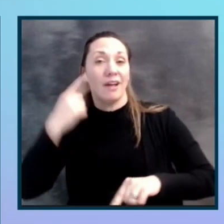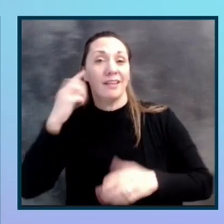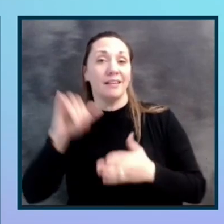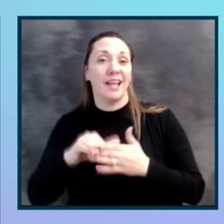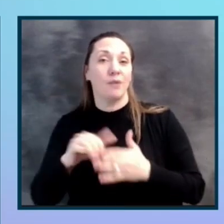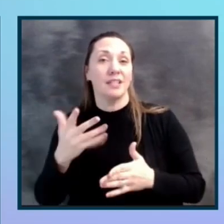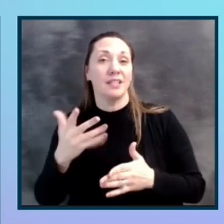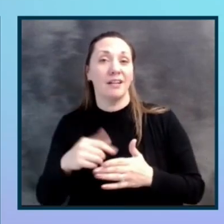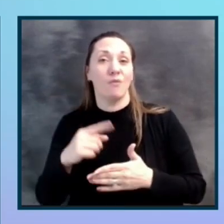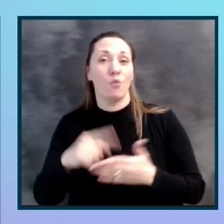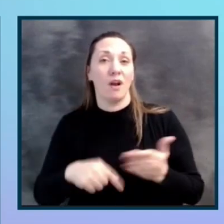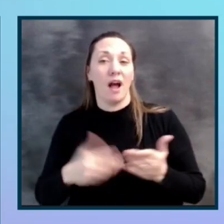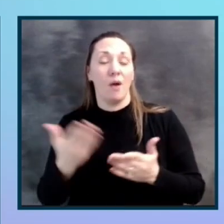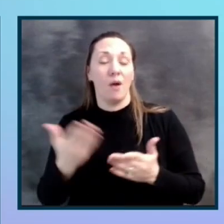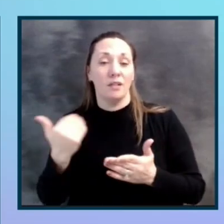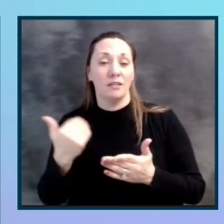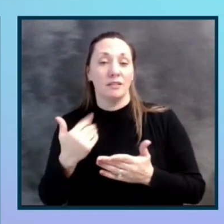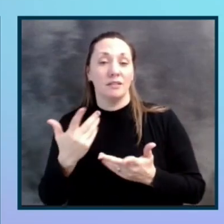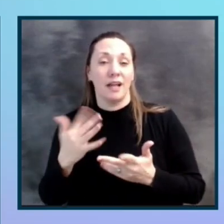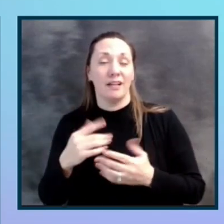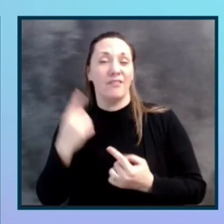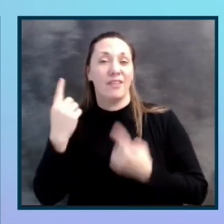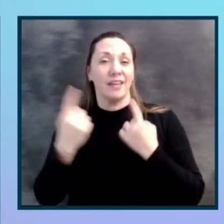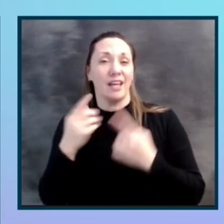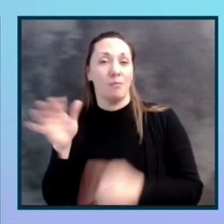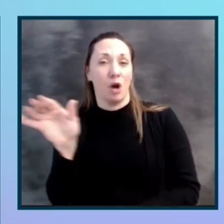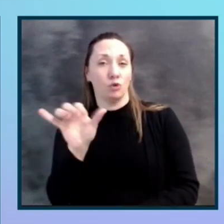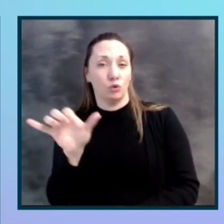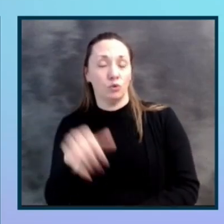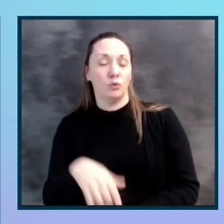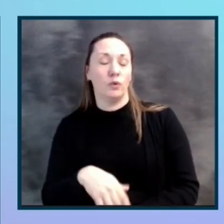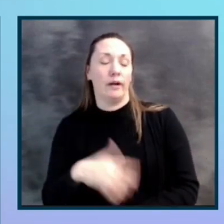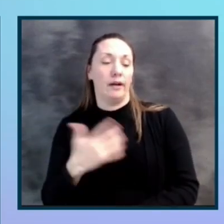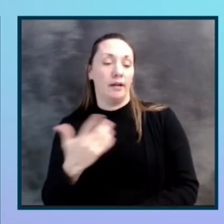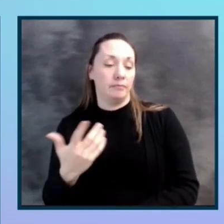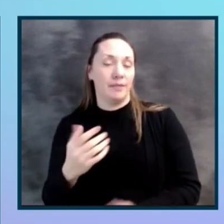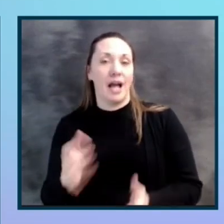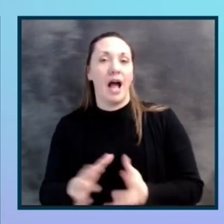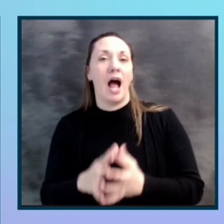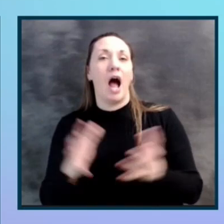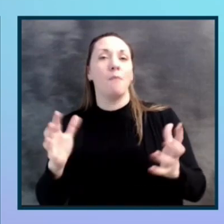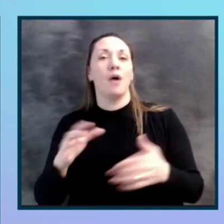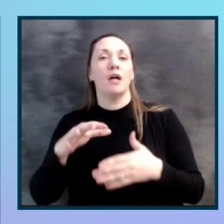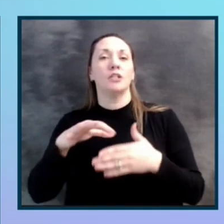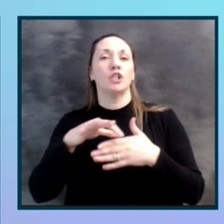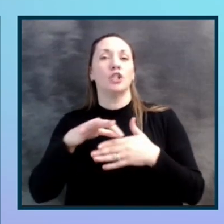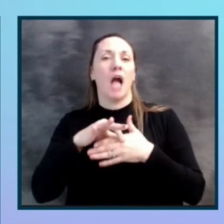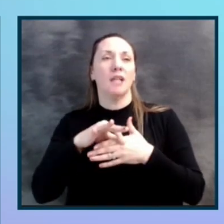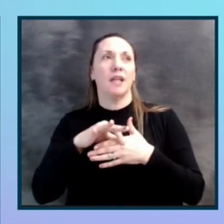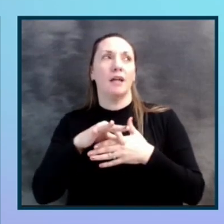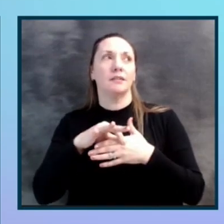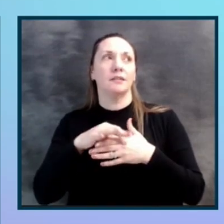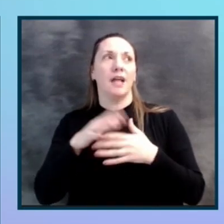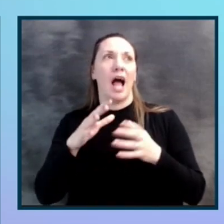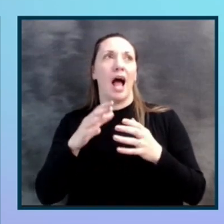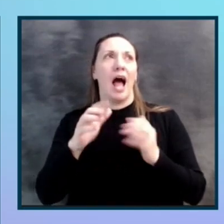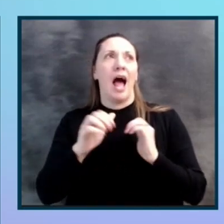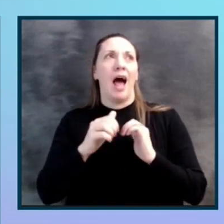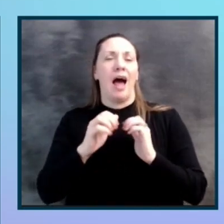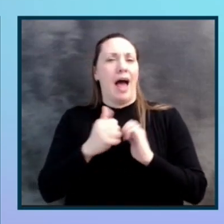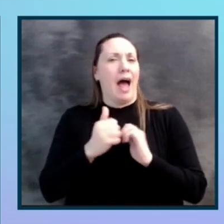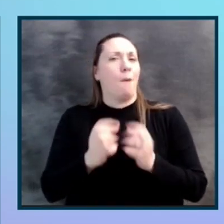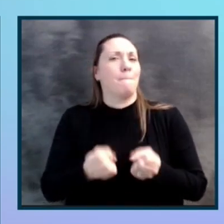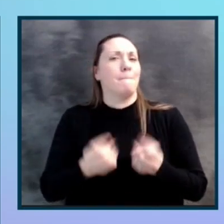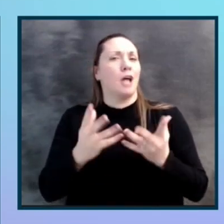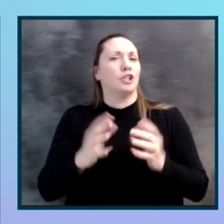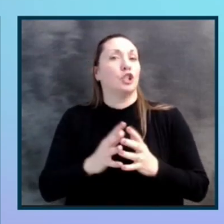of what I was kind of thinking about too, like how much context is a little bit too much context, like where's the line there? So I